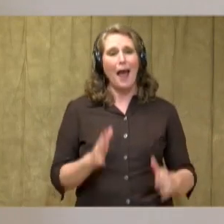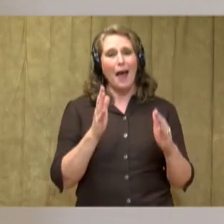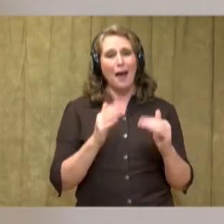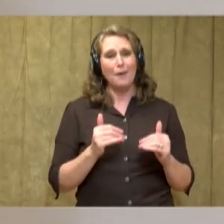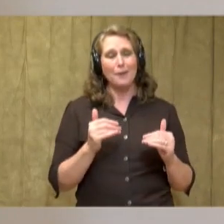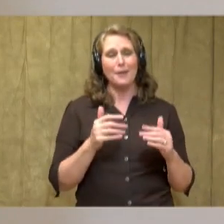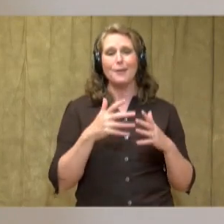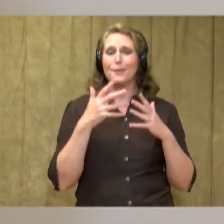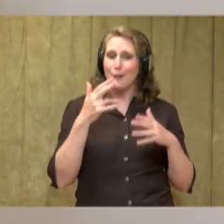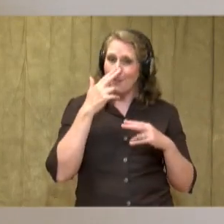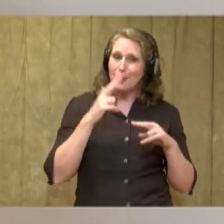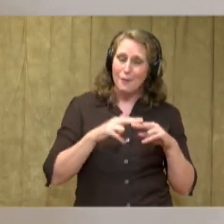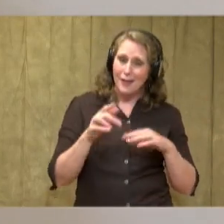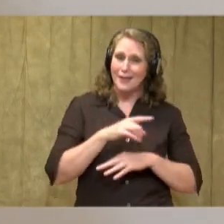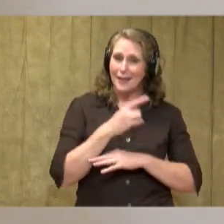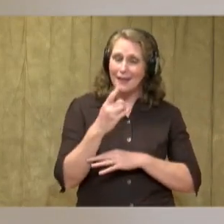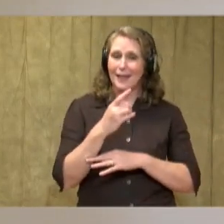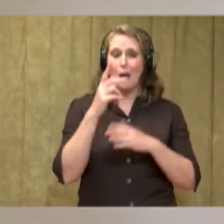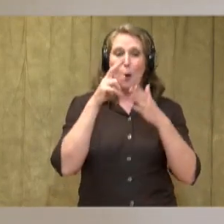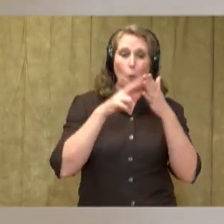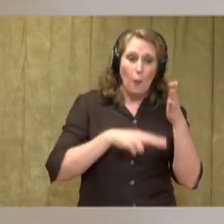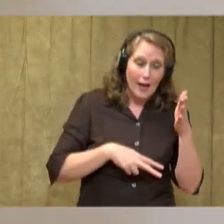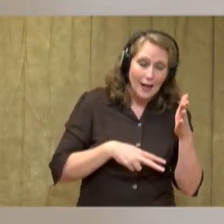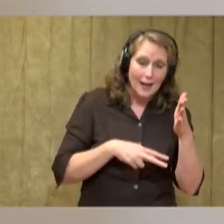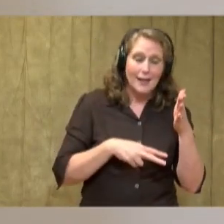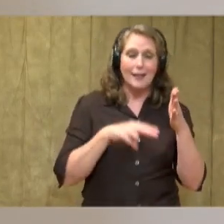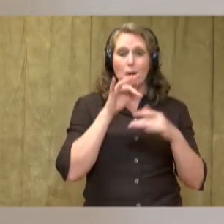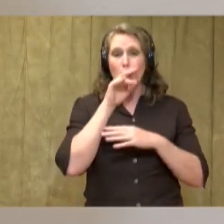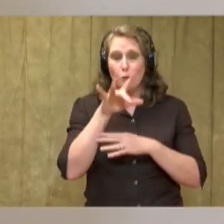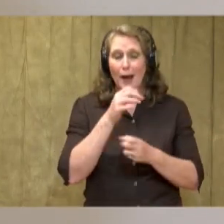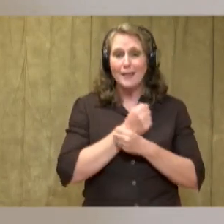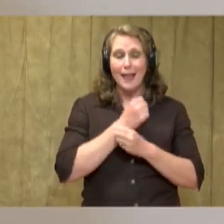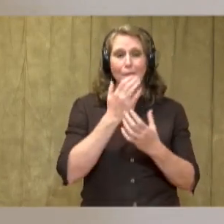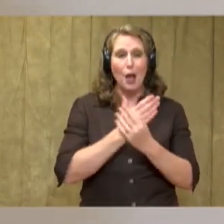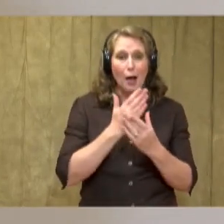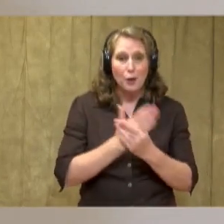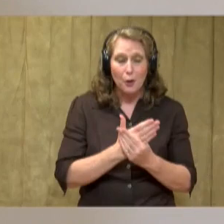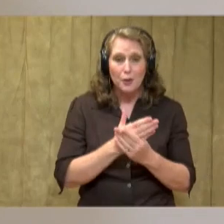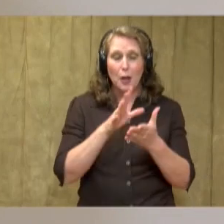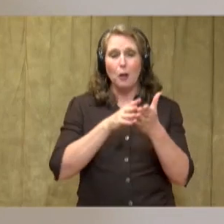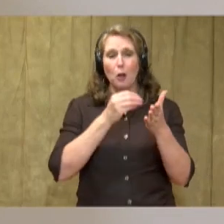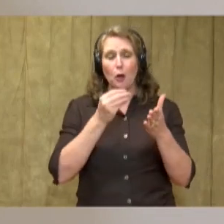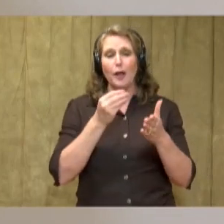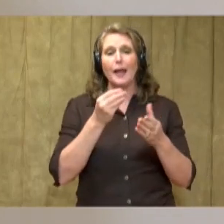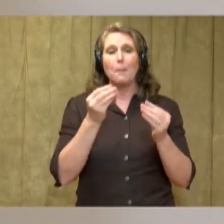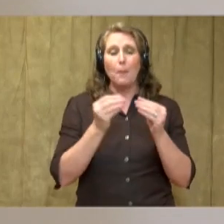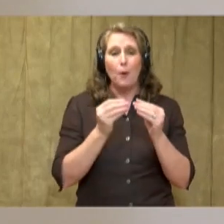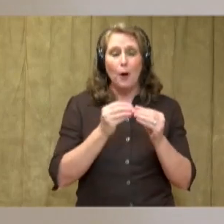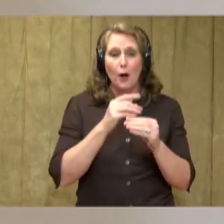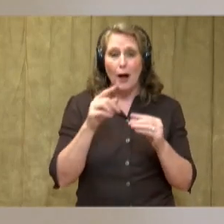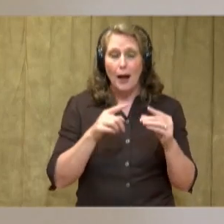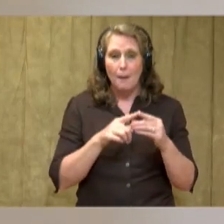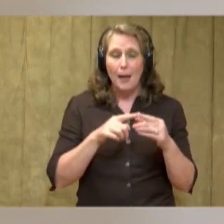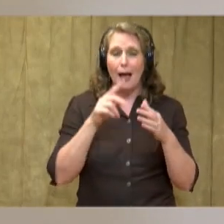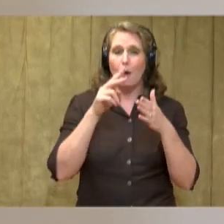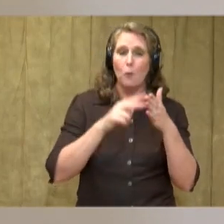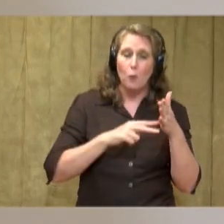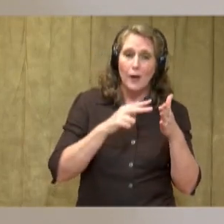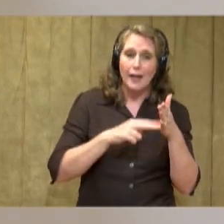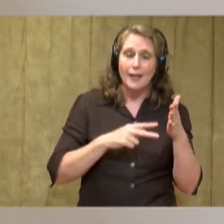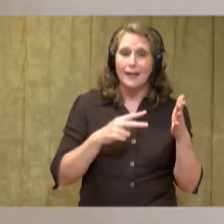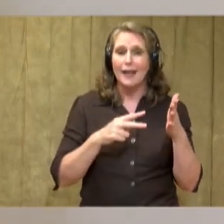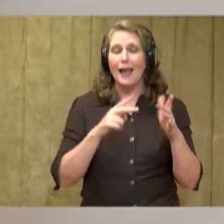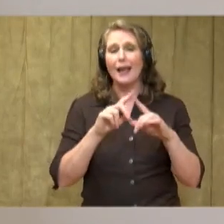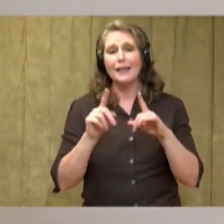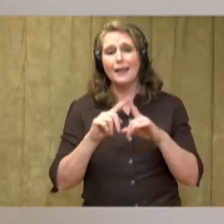had so much fun today reading Dragons Love Tacos, learning a little bit more about reading, okay,